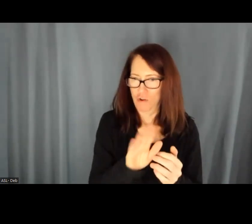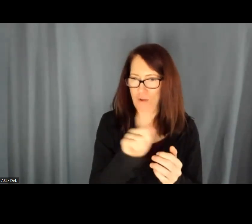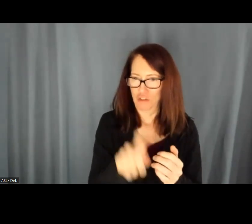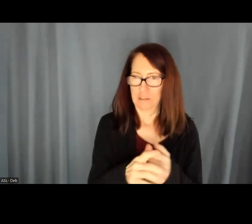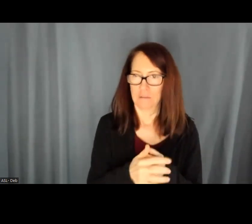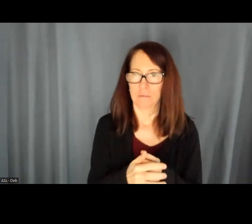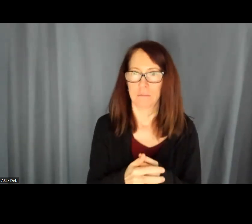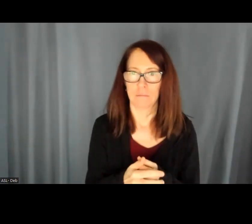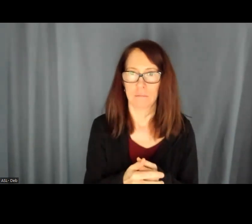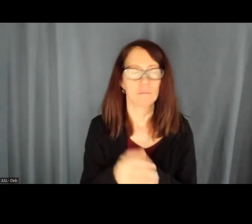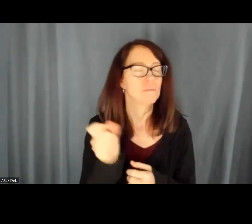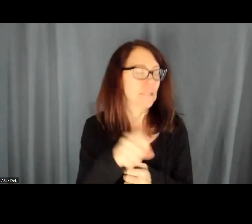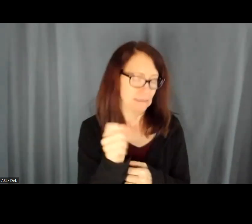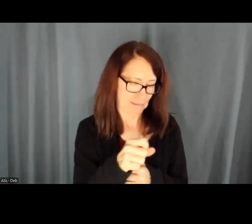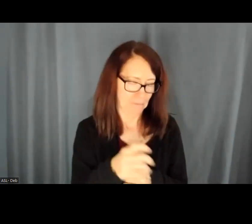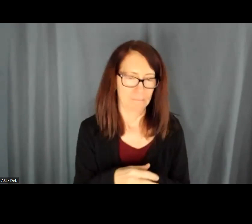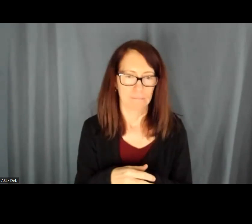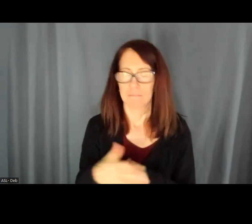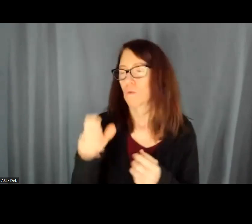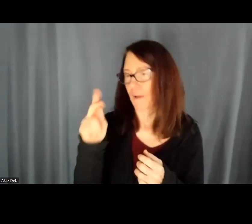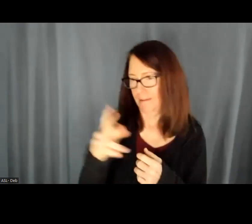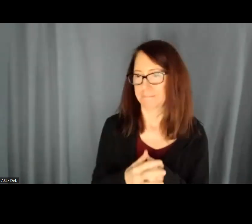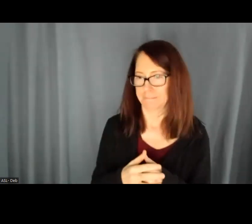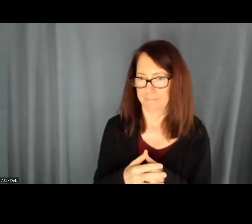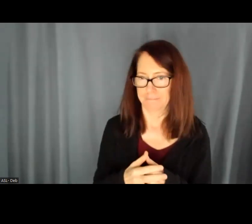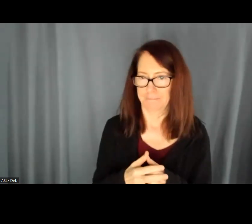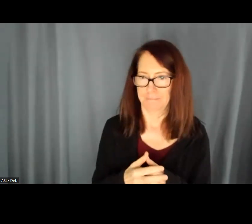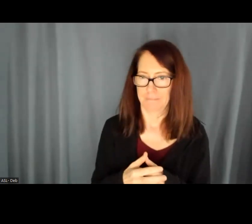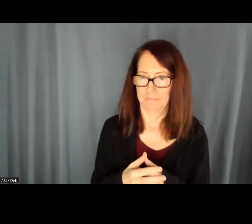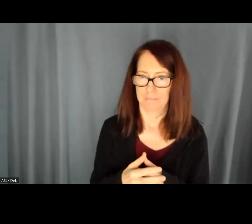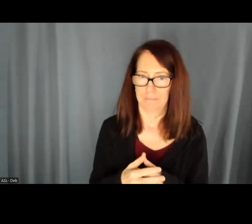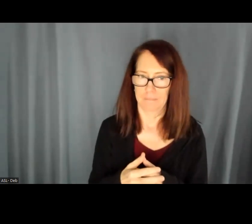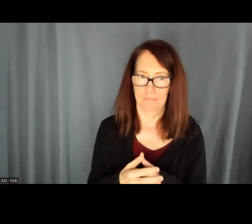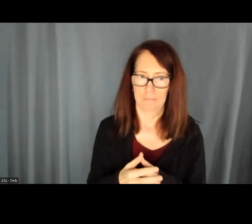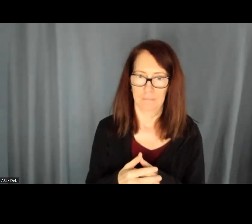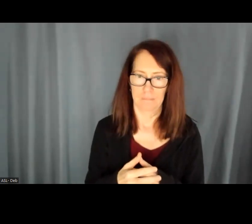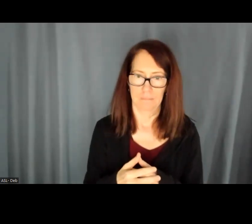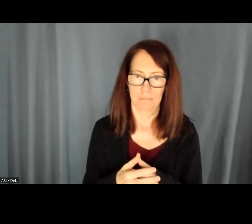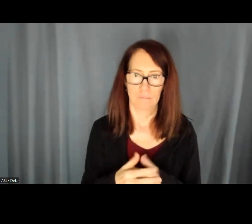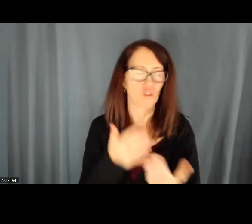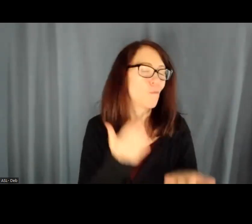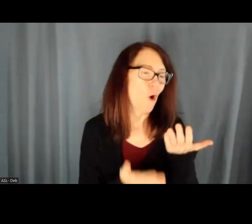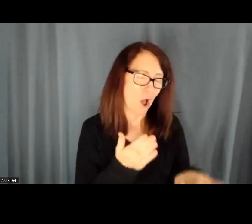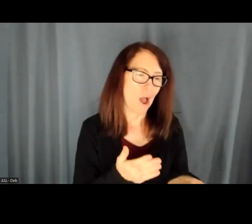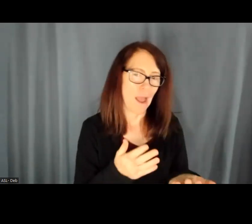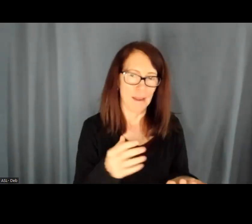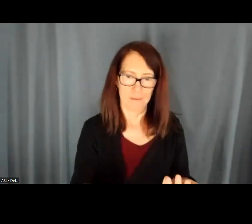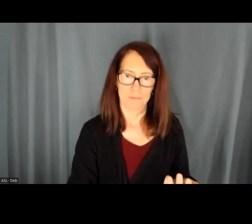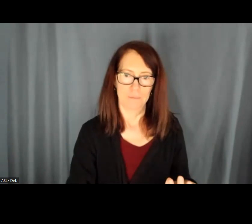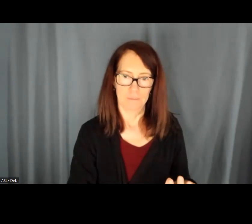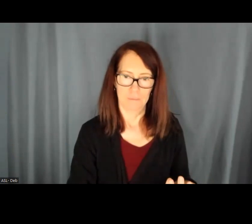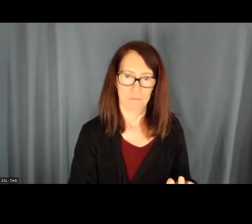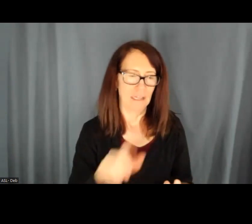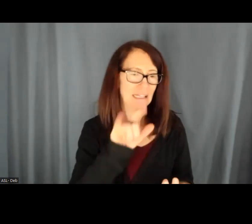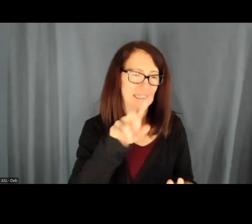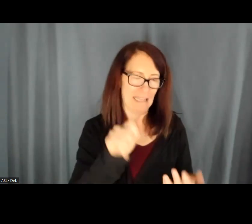Yes. Okay. So I think it would have to start with an analysis of how expenditures